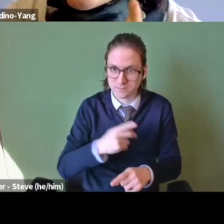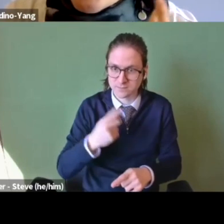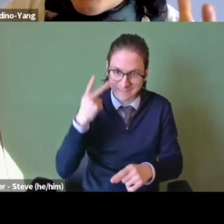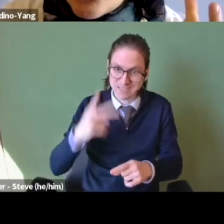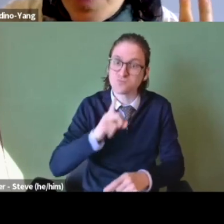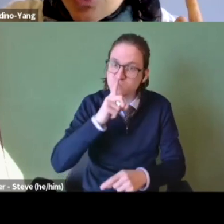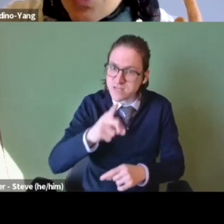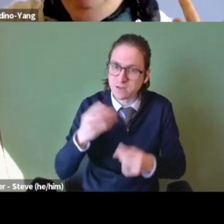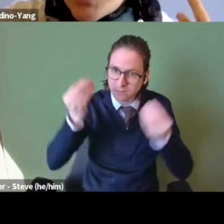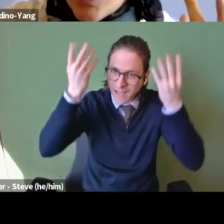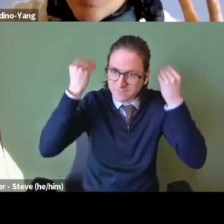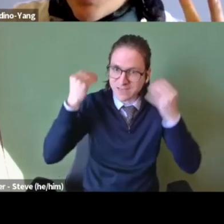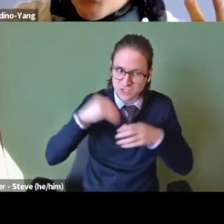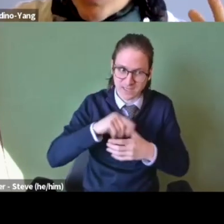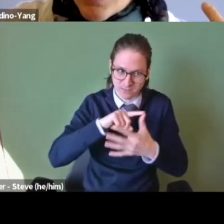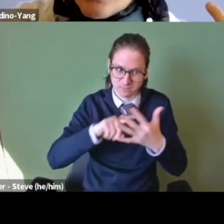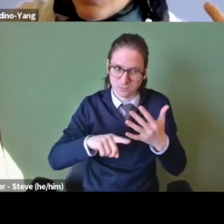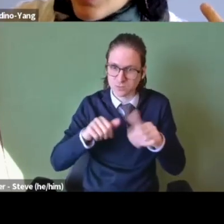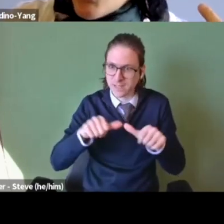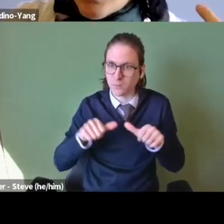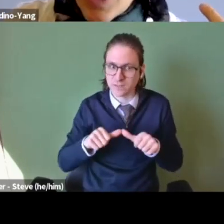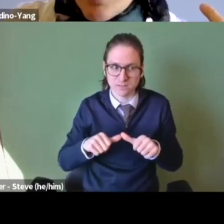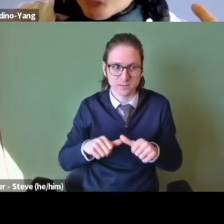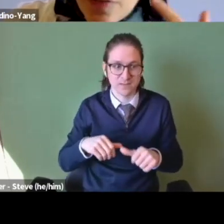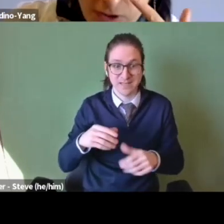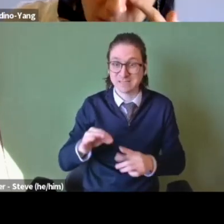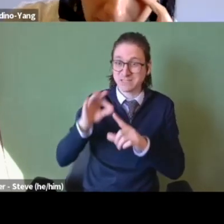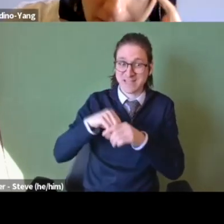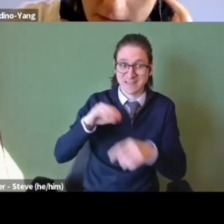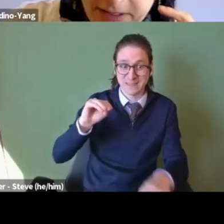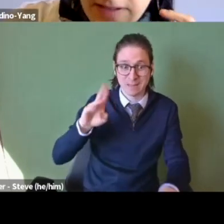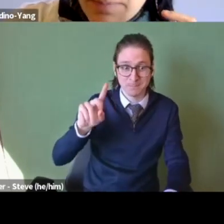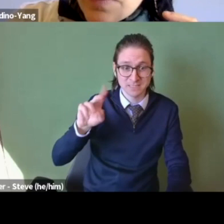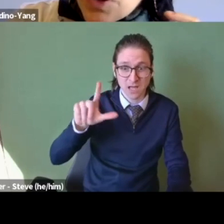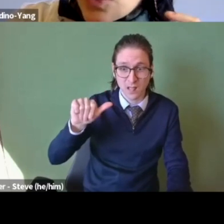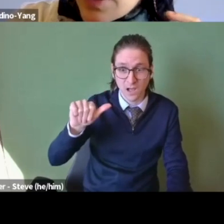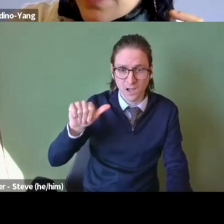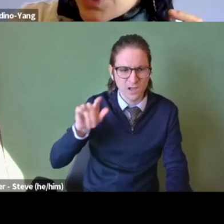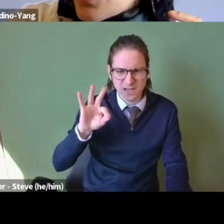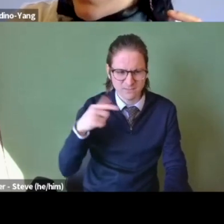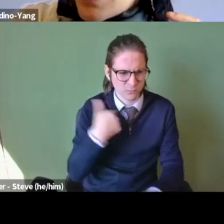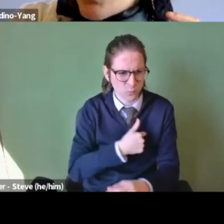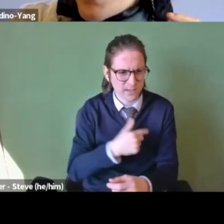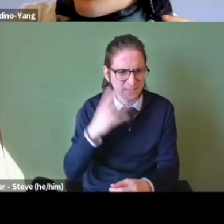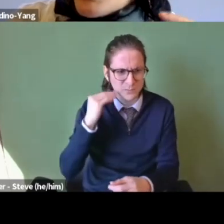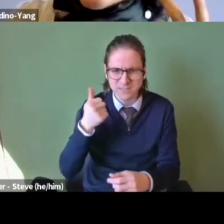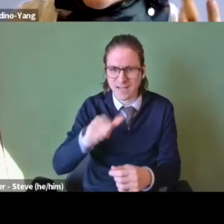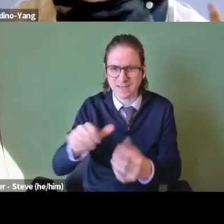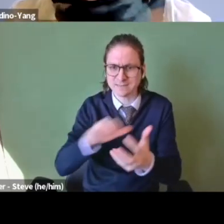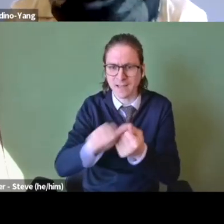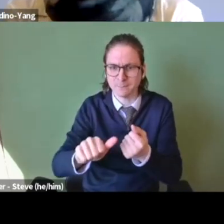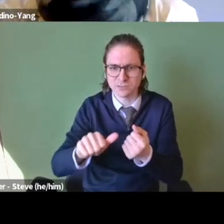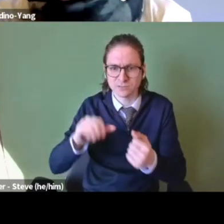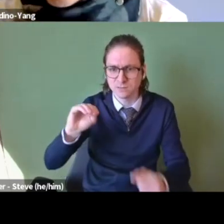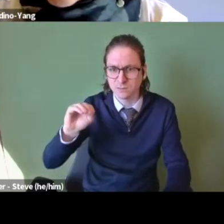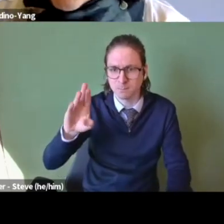You know, these are regions, especially here in the medulla. I mean, if you get damage in the system that's, you know, inside where this spot is, like,